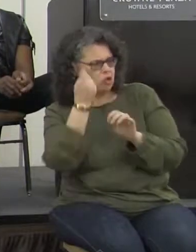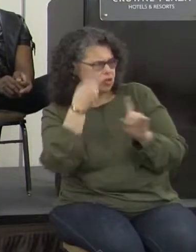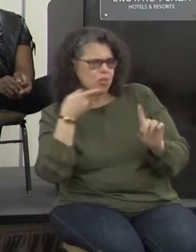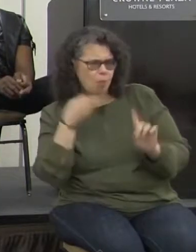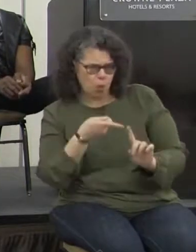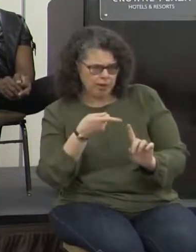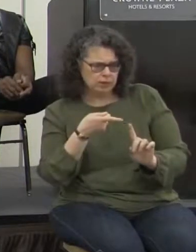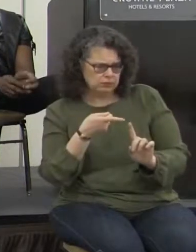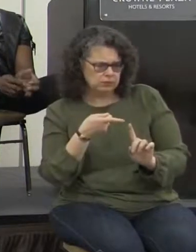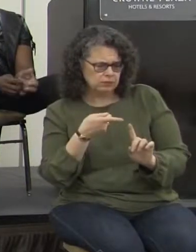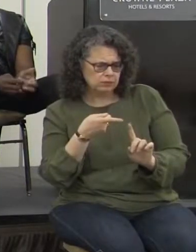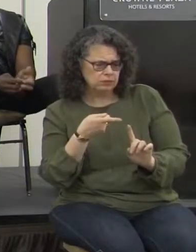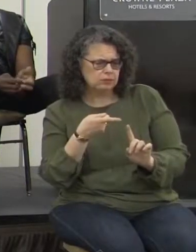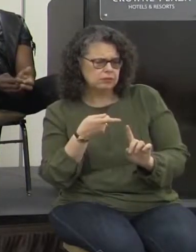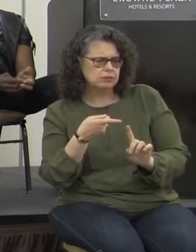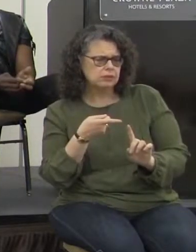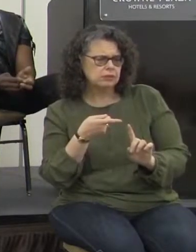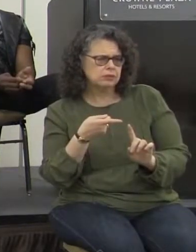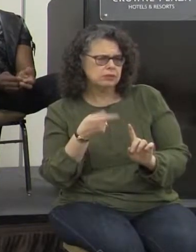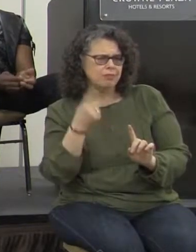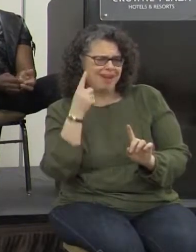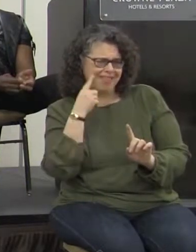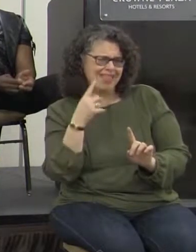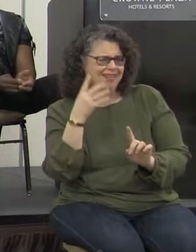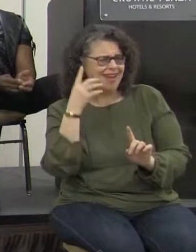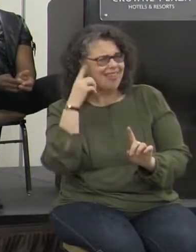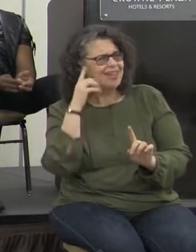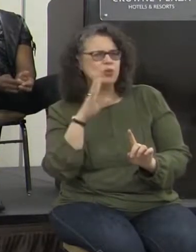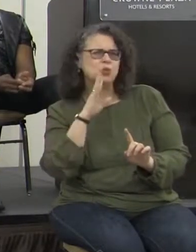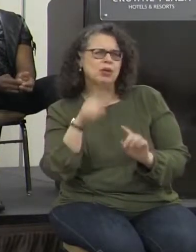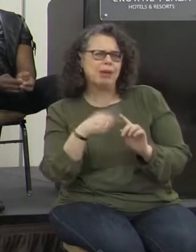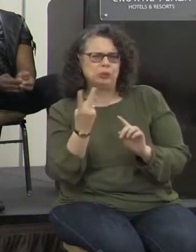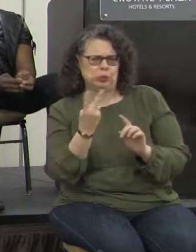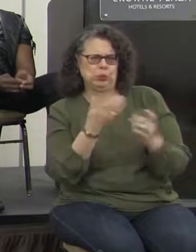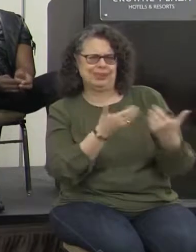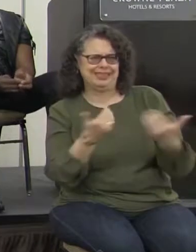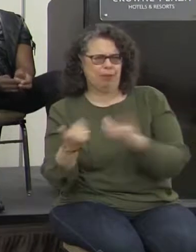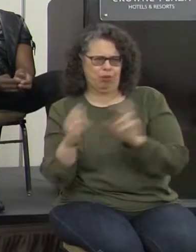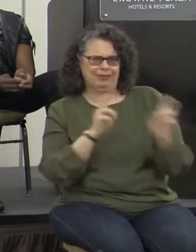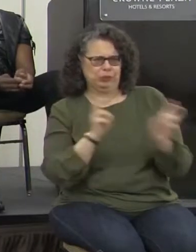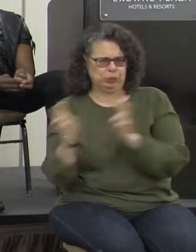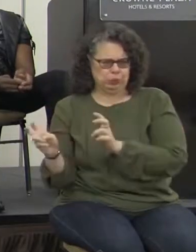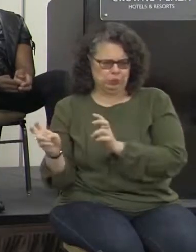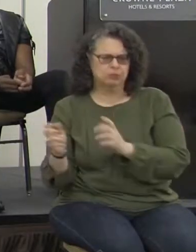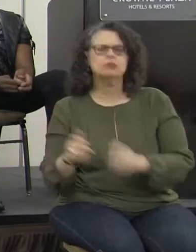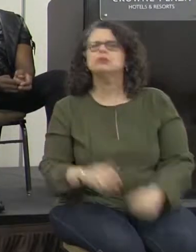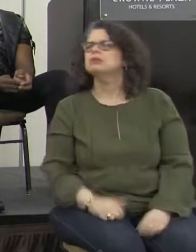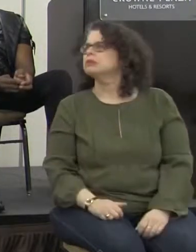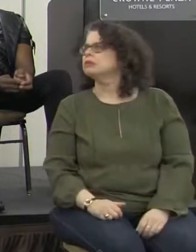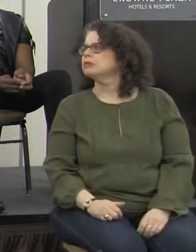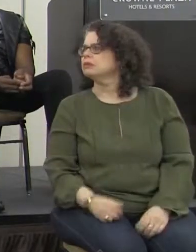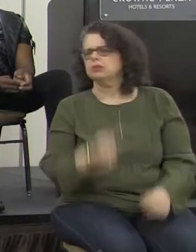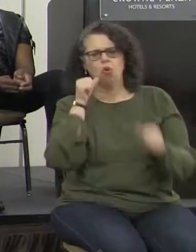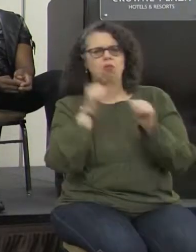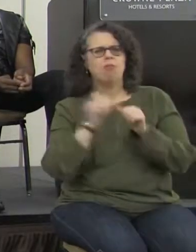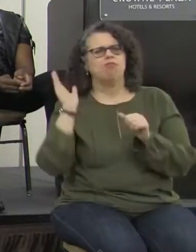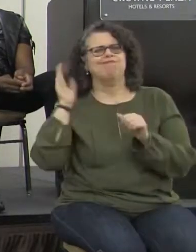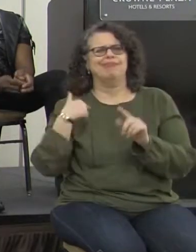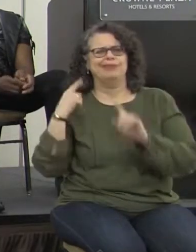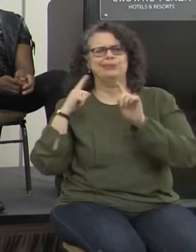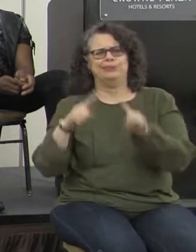saying, but I think those are two separate issues. It goes back to me, I remember when I was in